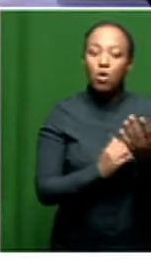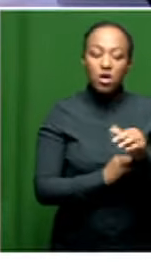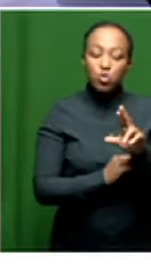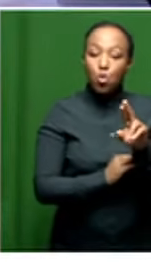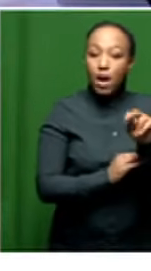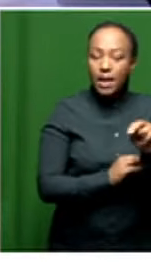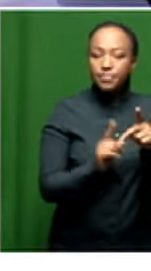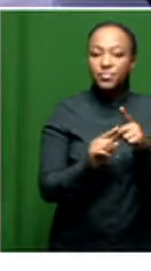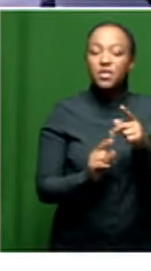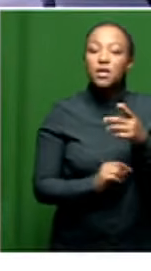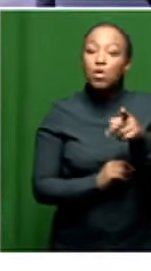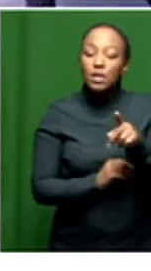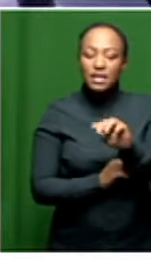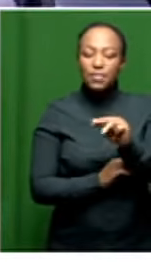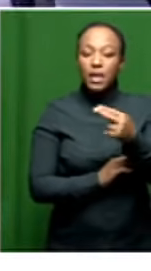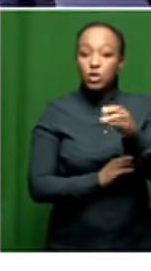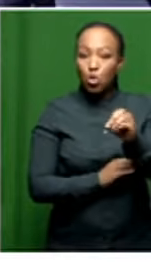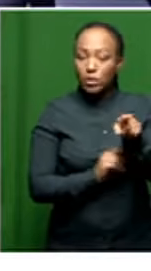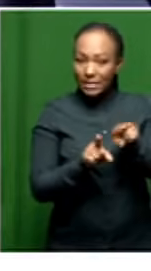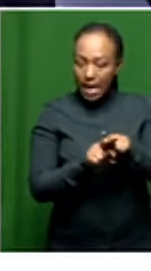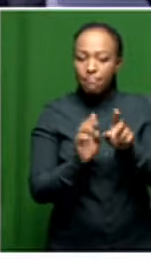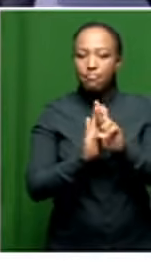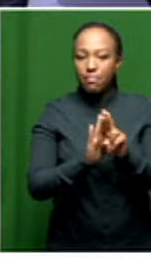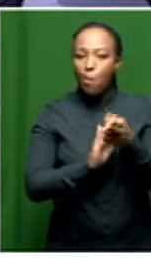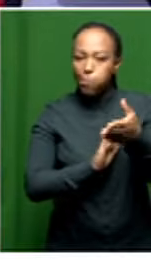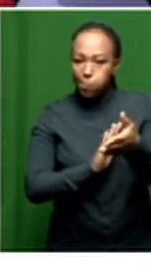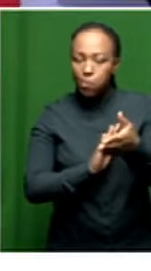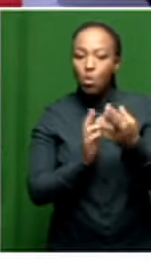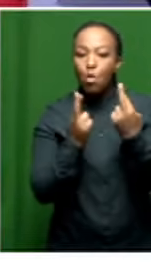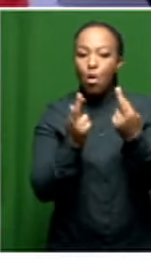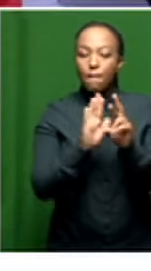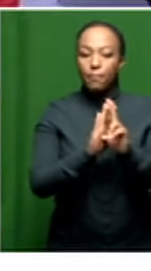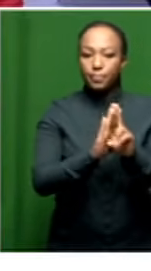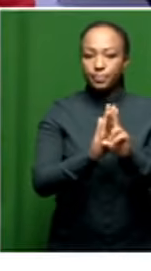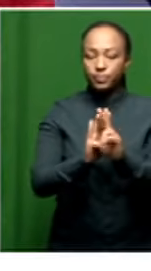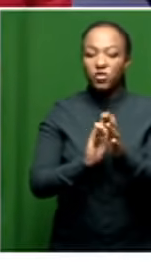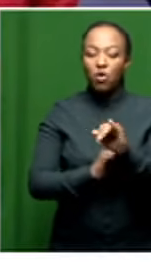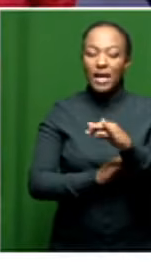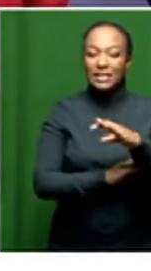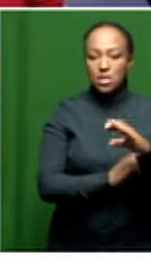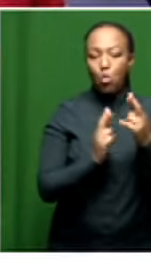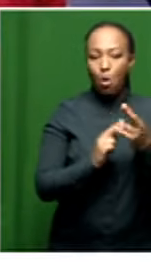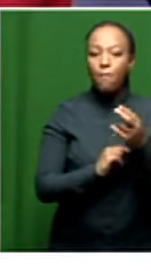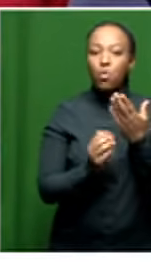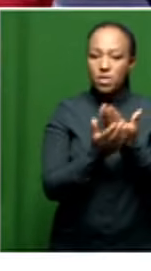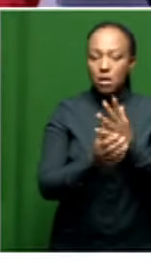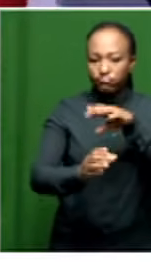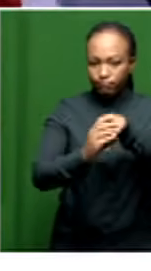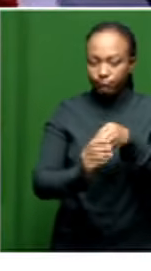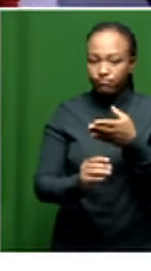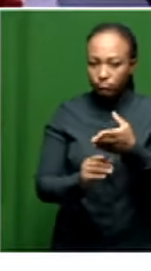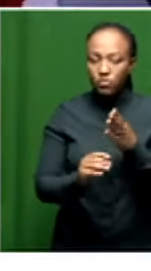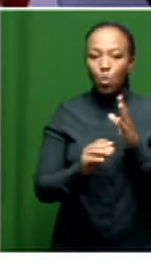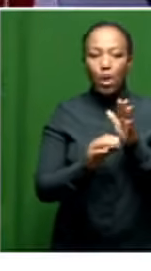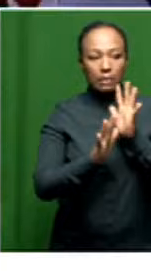got the World Health Organization that'll be here. Hopefully, we're hoping to get some representatives as well from the IEC that'll be coming and talking to